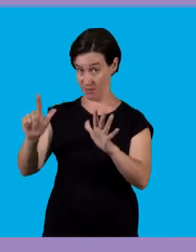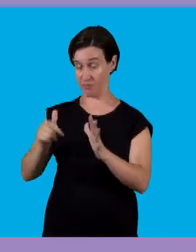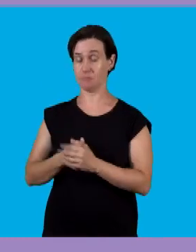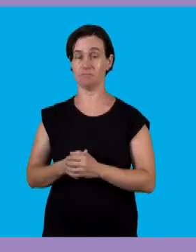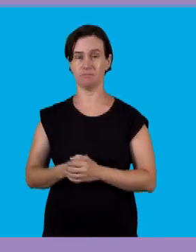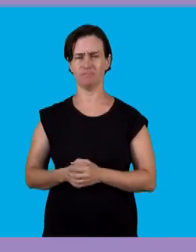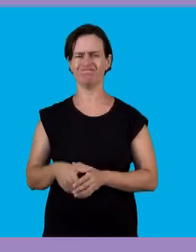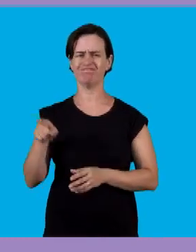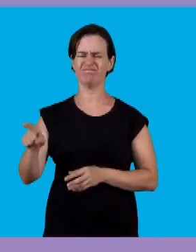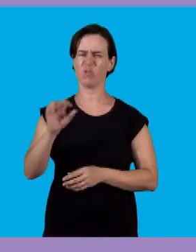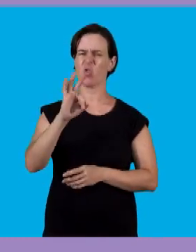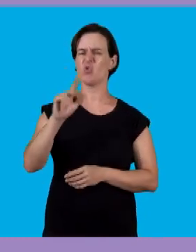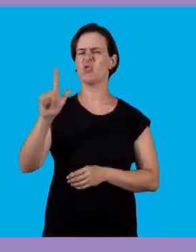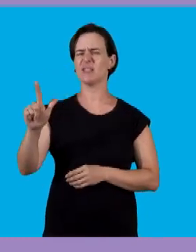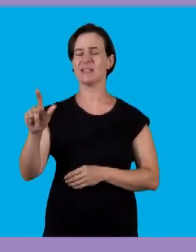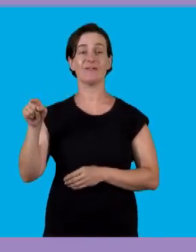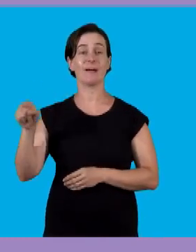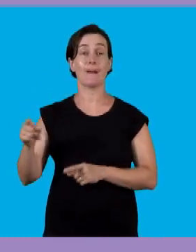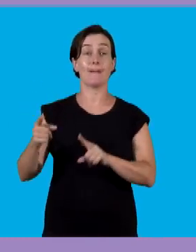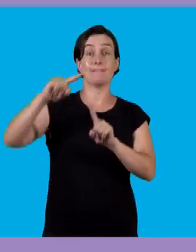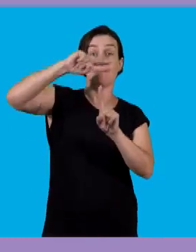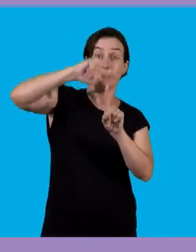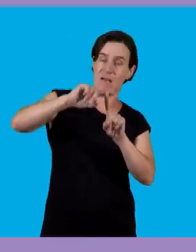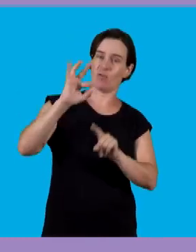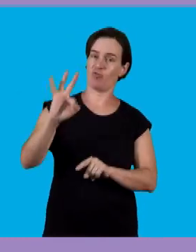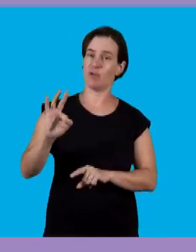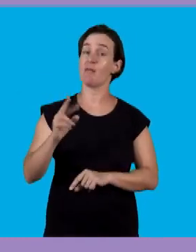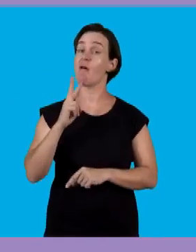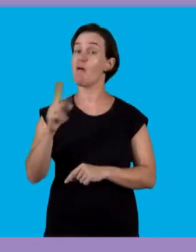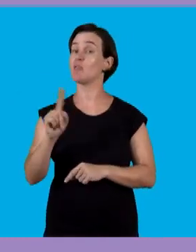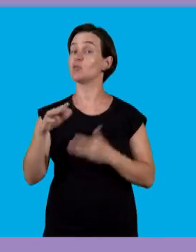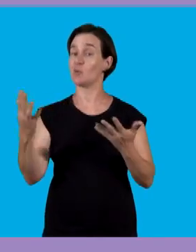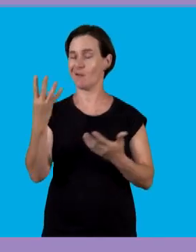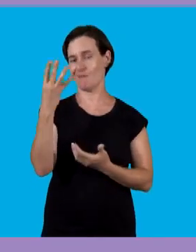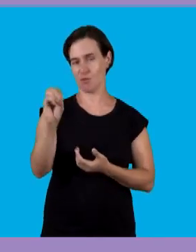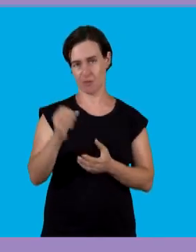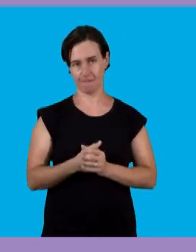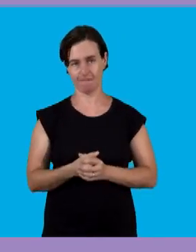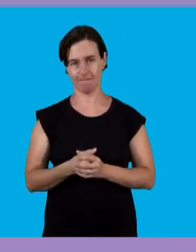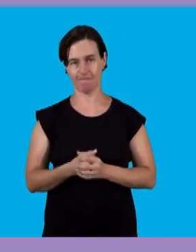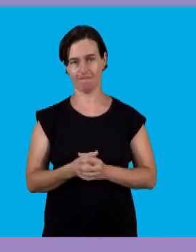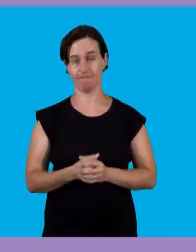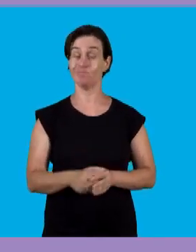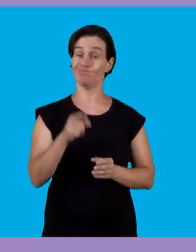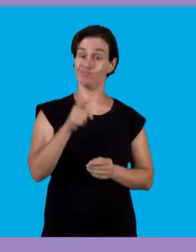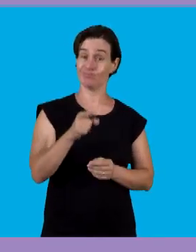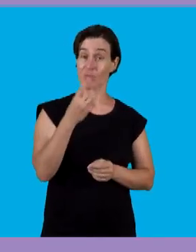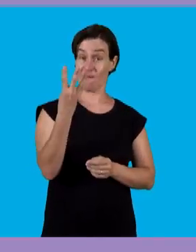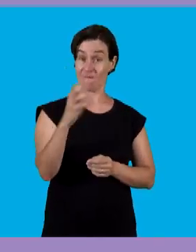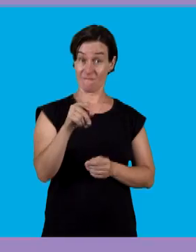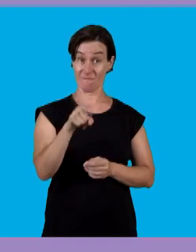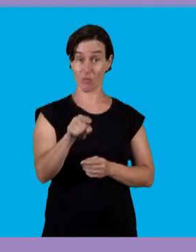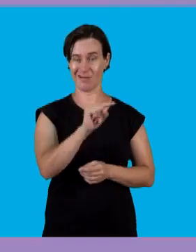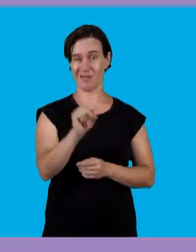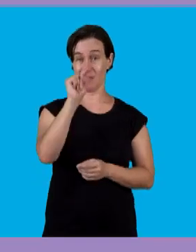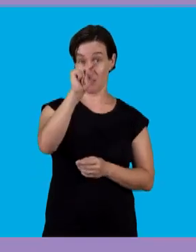37. So that's 37. We are going to add 3, and that gives us a 40. And from that 40, we